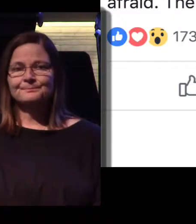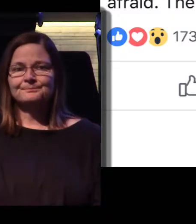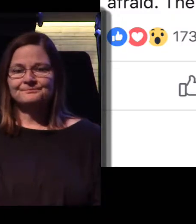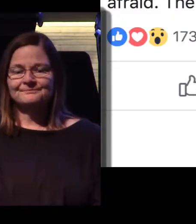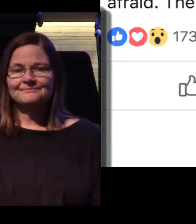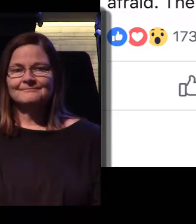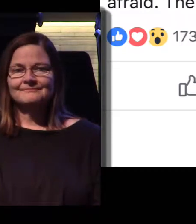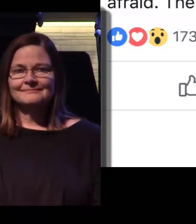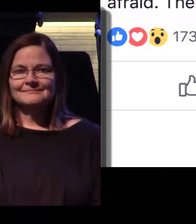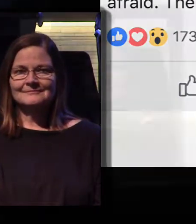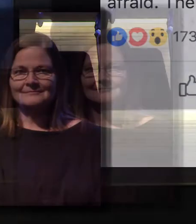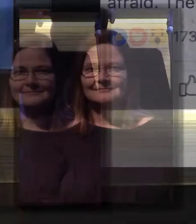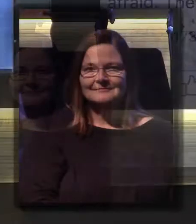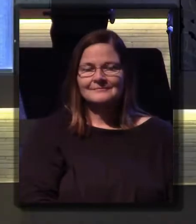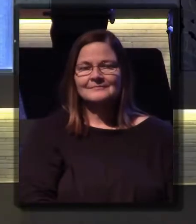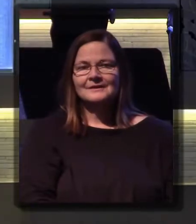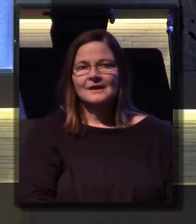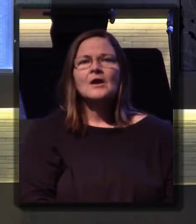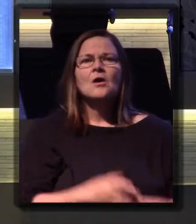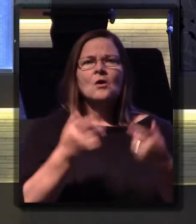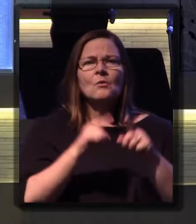Jesus, and that is enough.